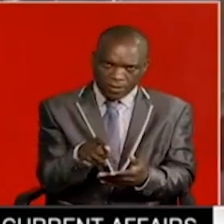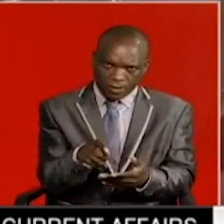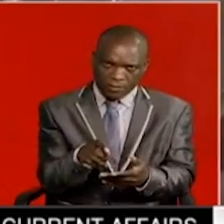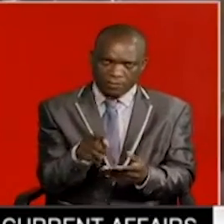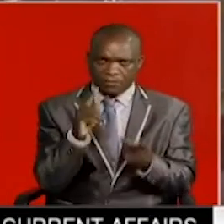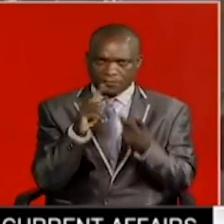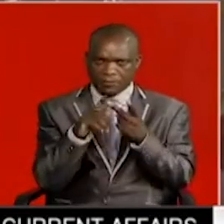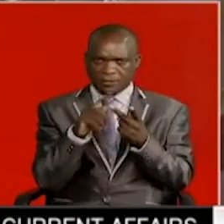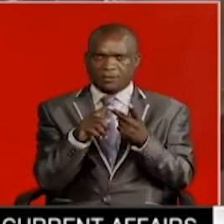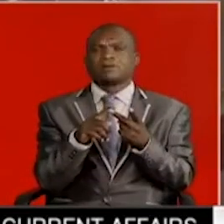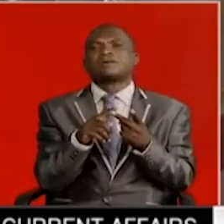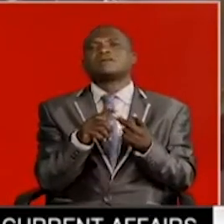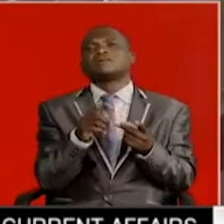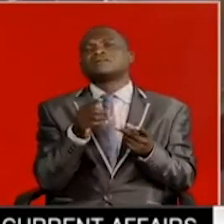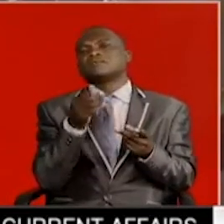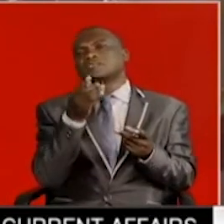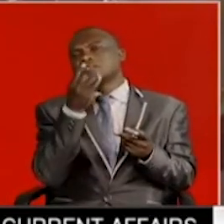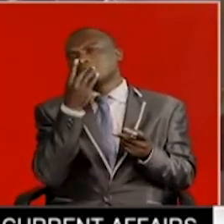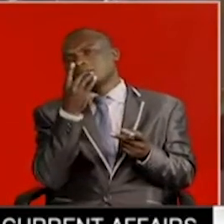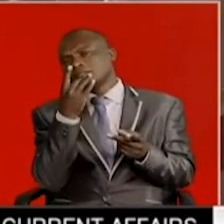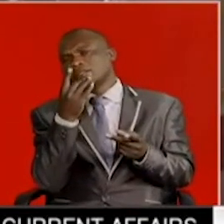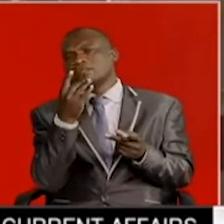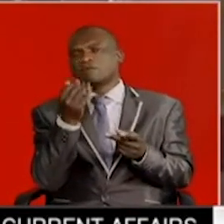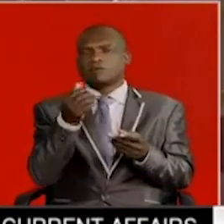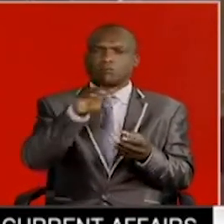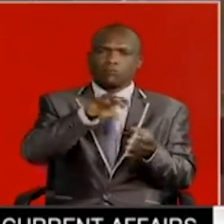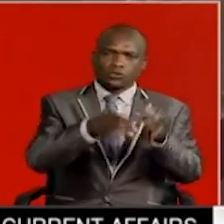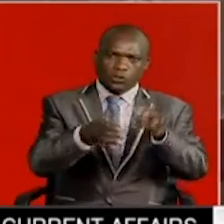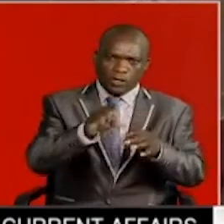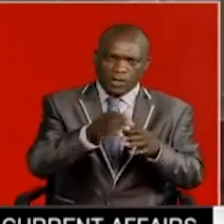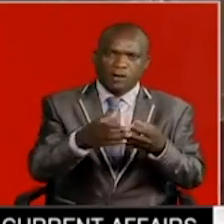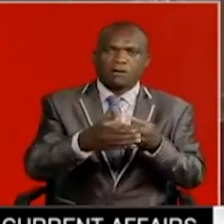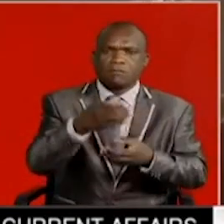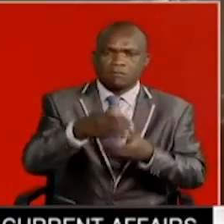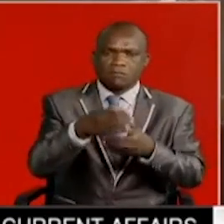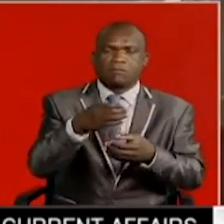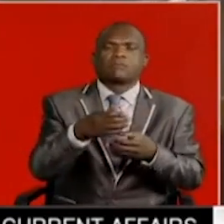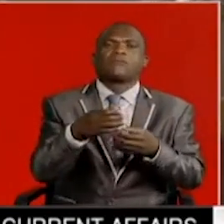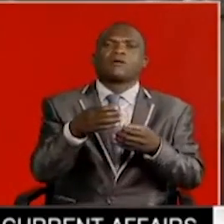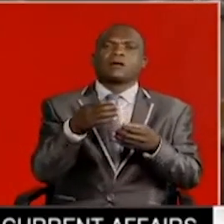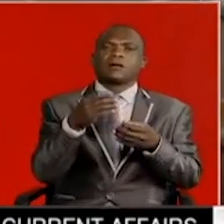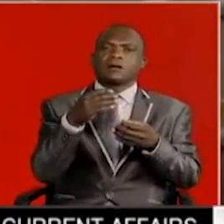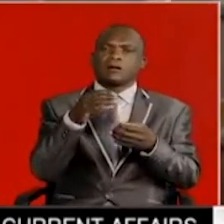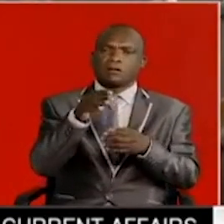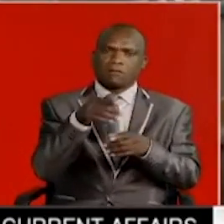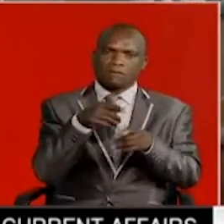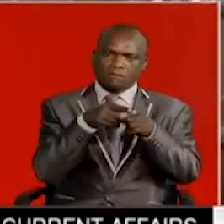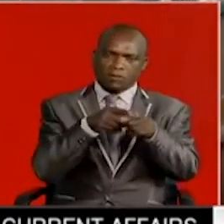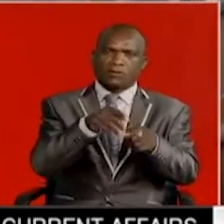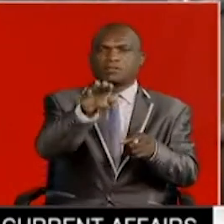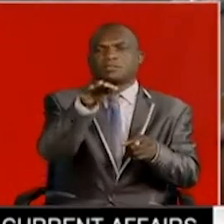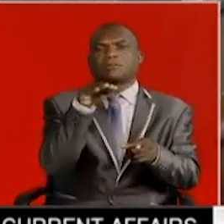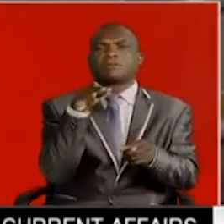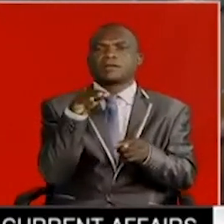Two, waste generated from COVID-19 vaccination will be, according to the country's existing